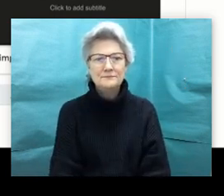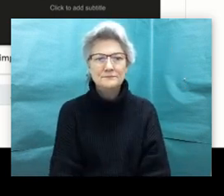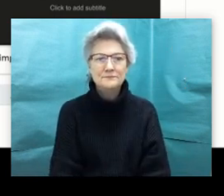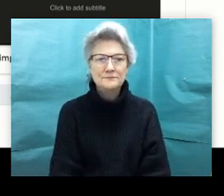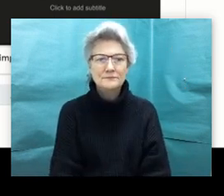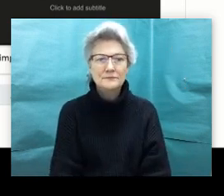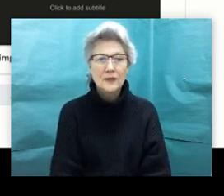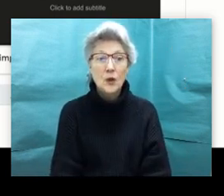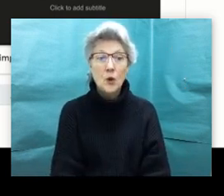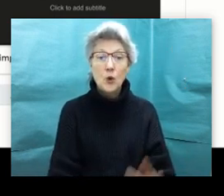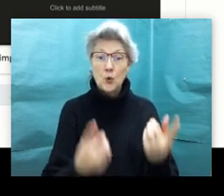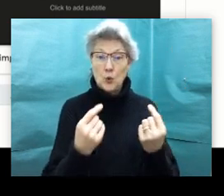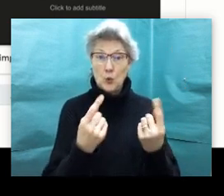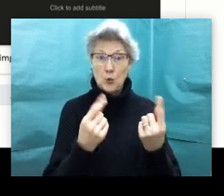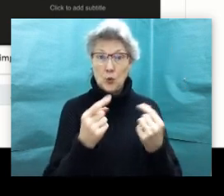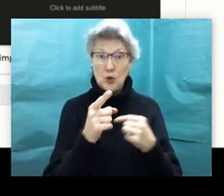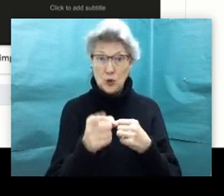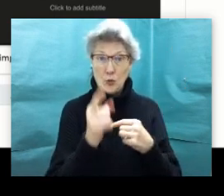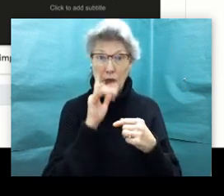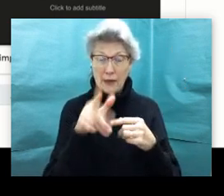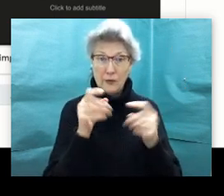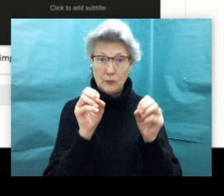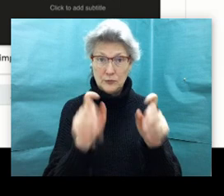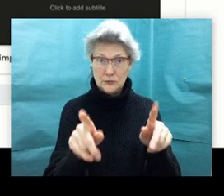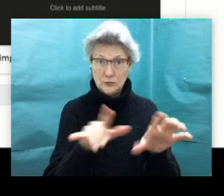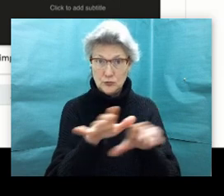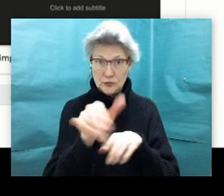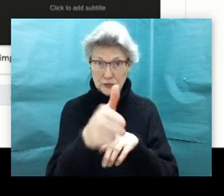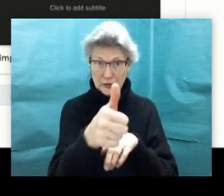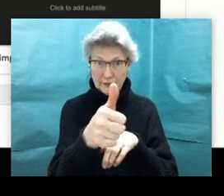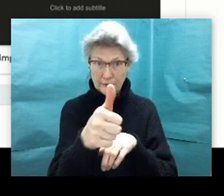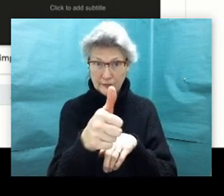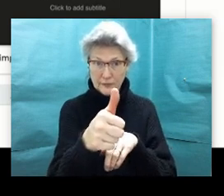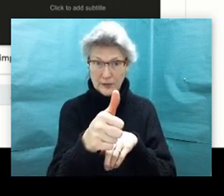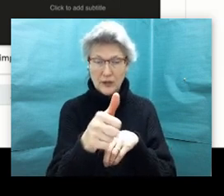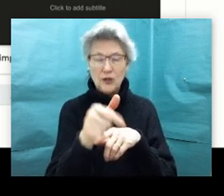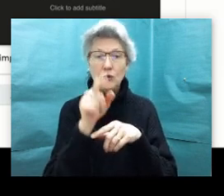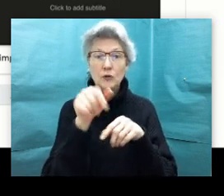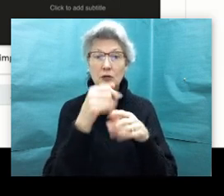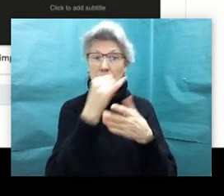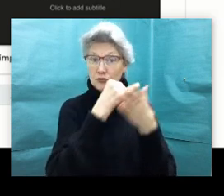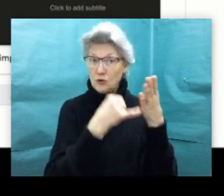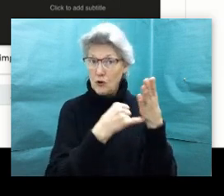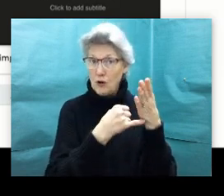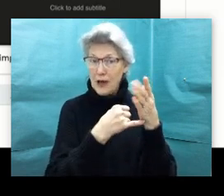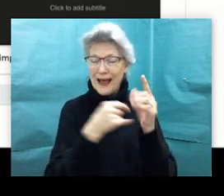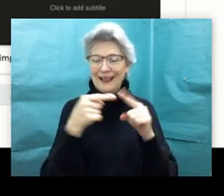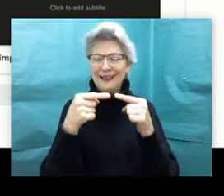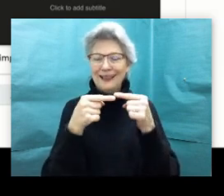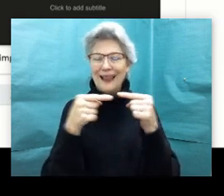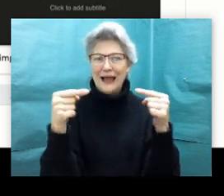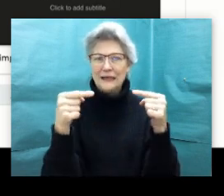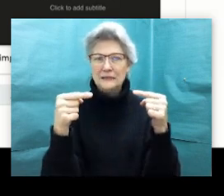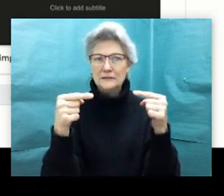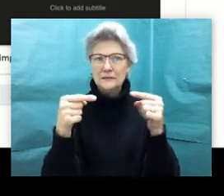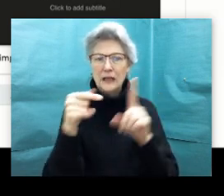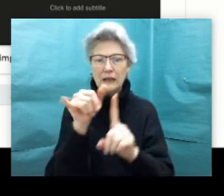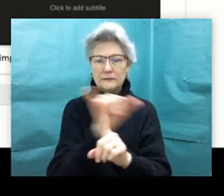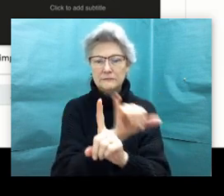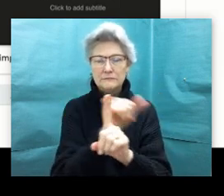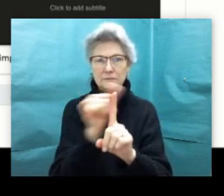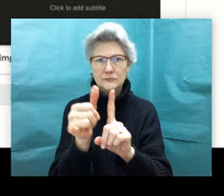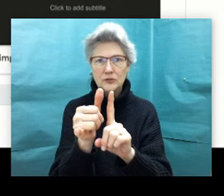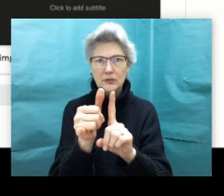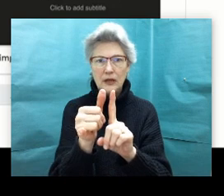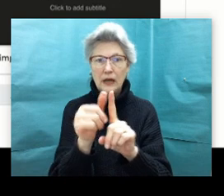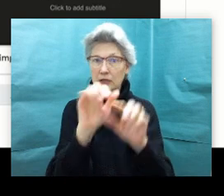So you're going to have a chance to do this on your own. So you can draw a line of symmetry on a figure just as we did